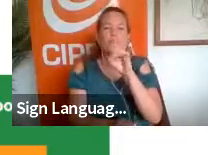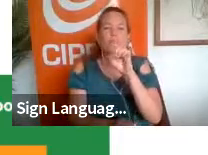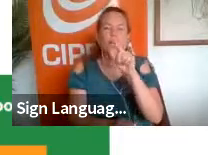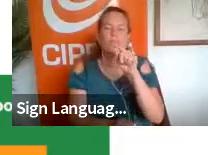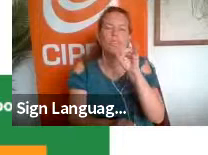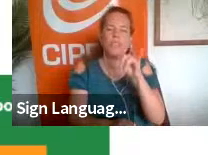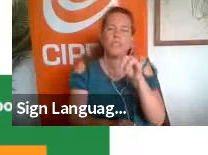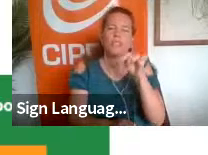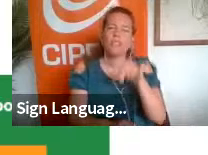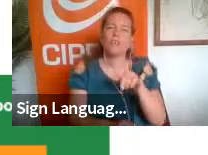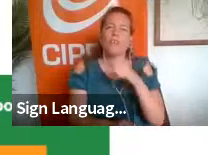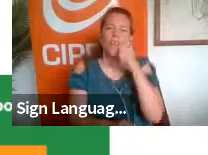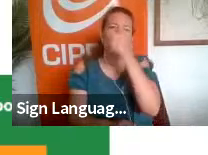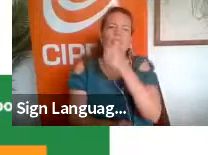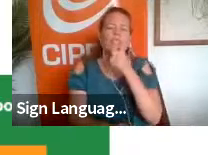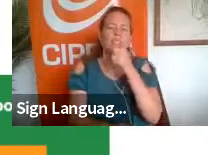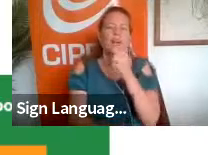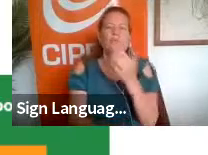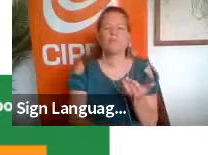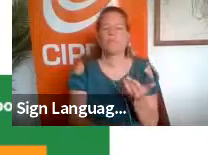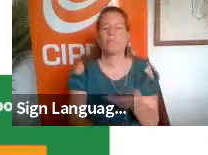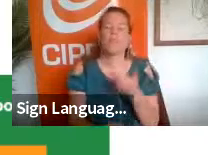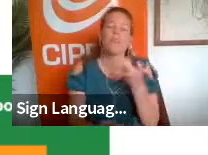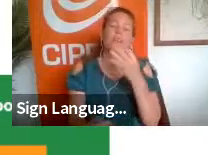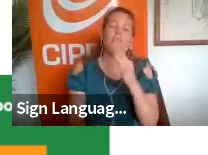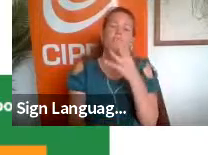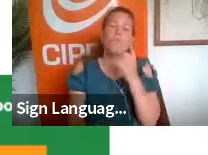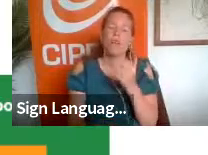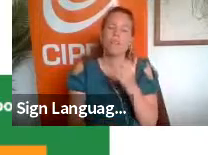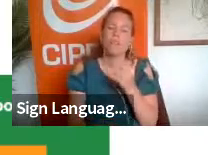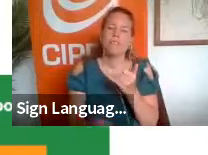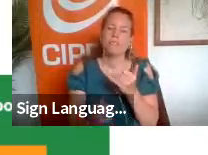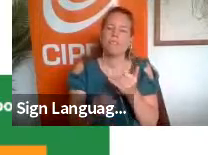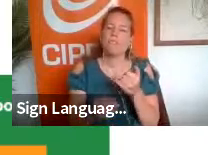reporty.africa. So for any inquiries, please email